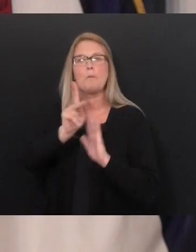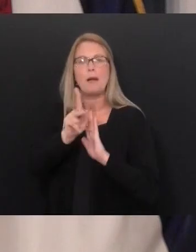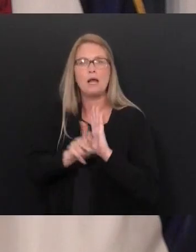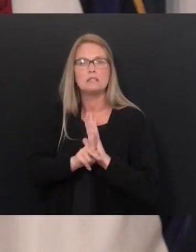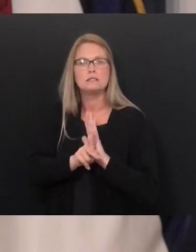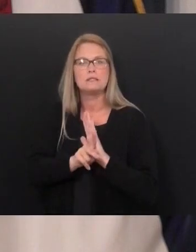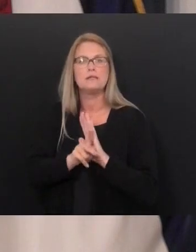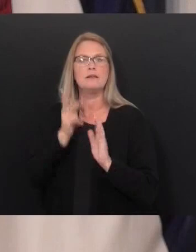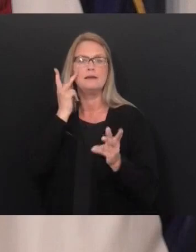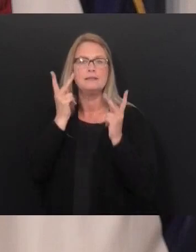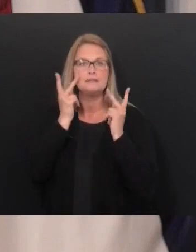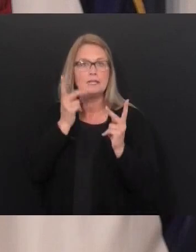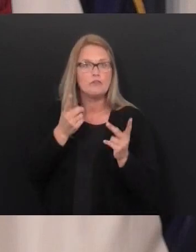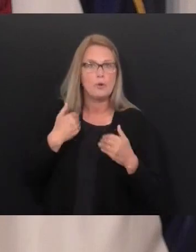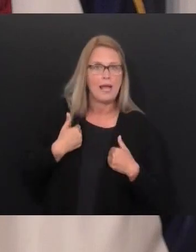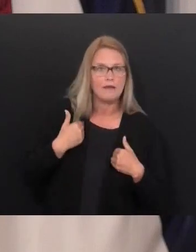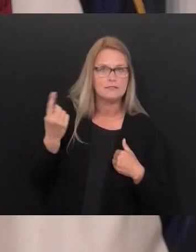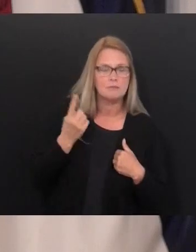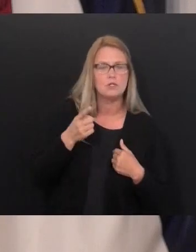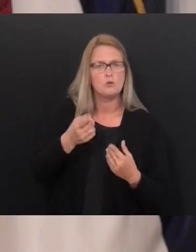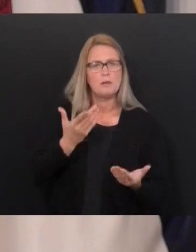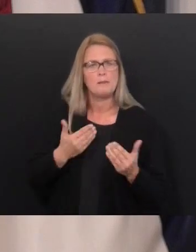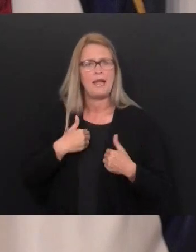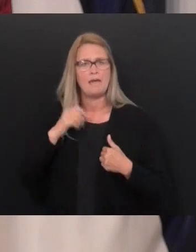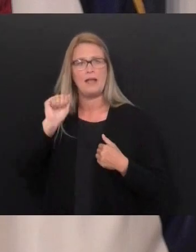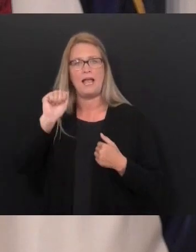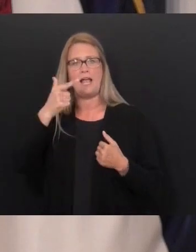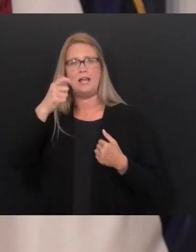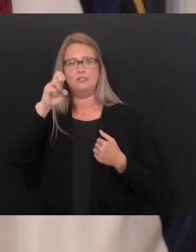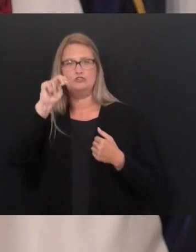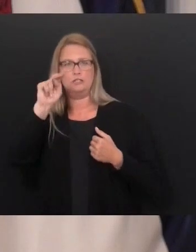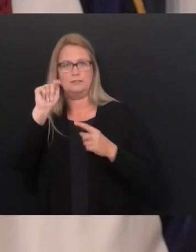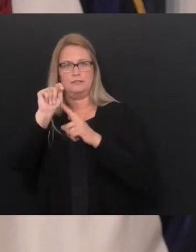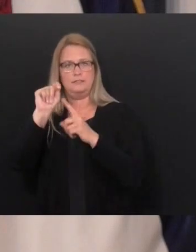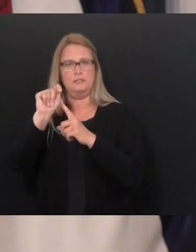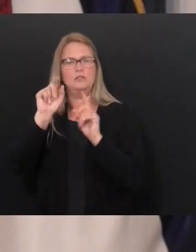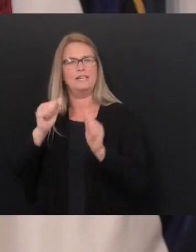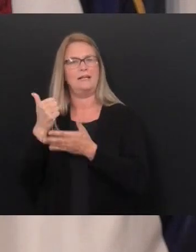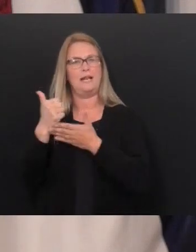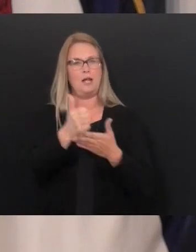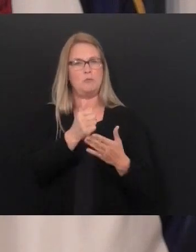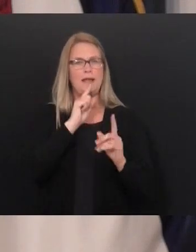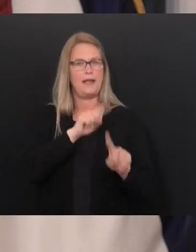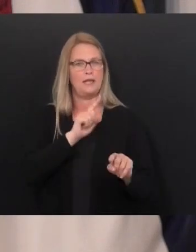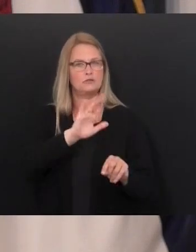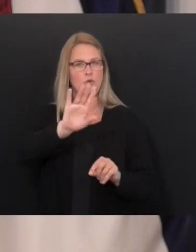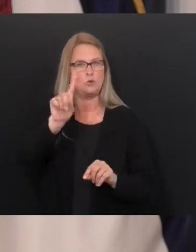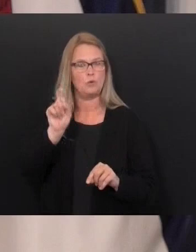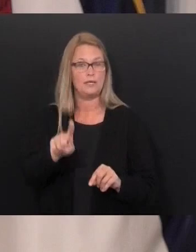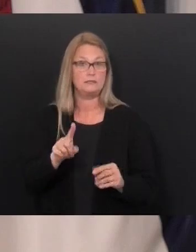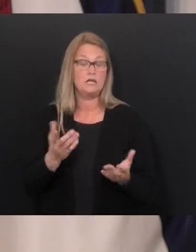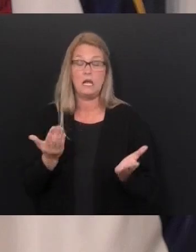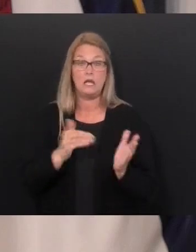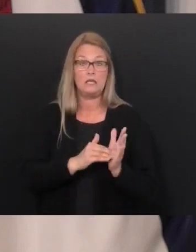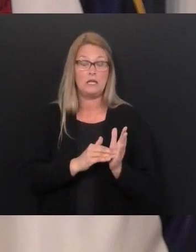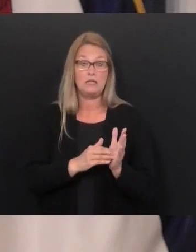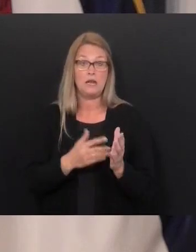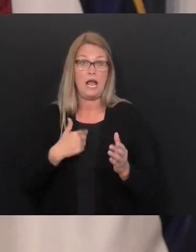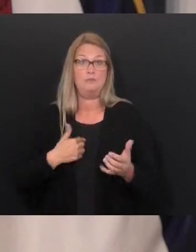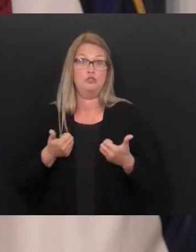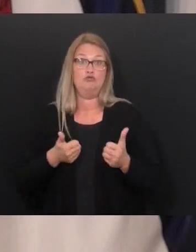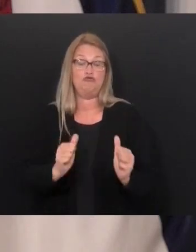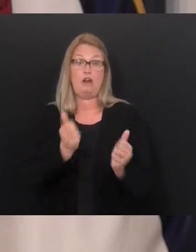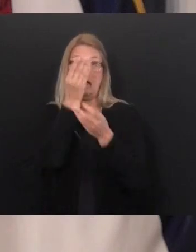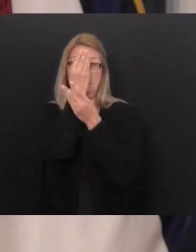really bearing down. I'm sure you've got agents and everything that'll do that and do a good job for you. But we just, again, I'm just trying to